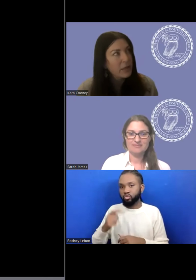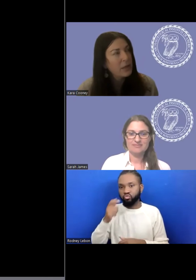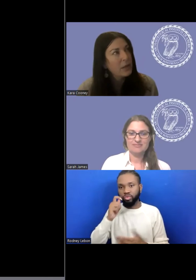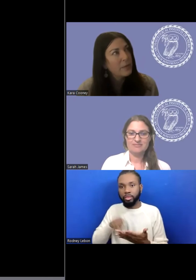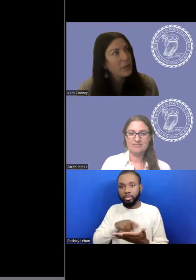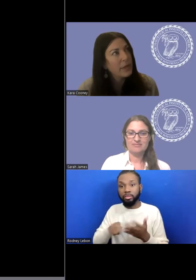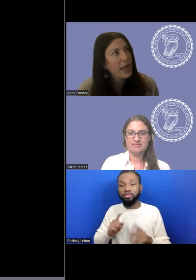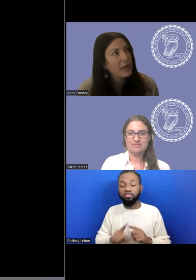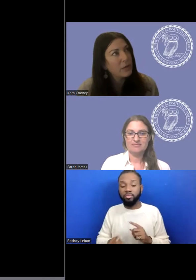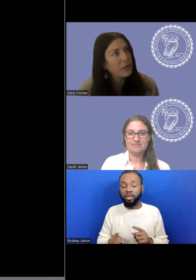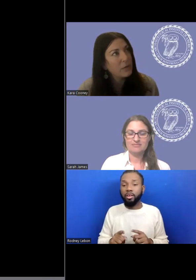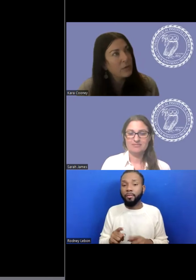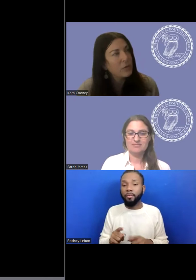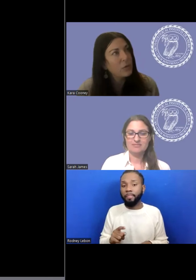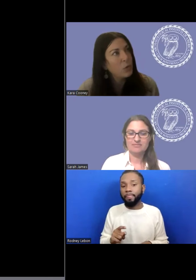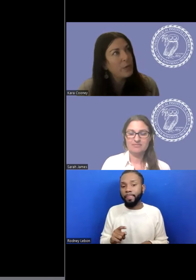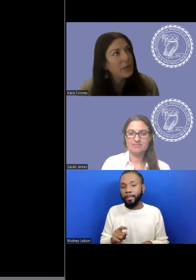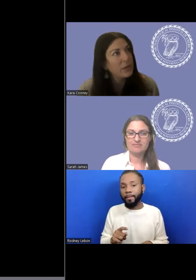that